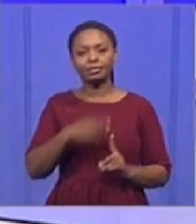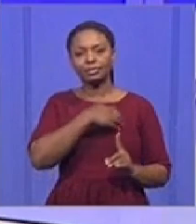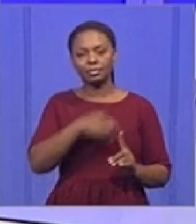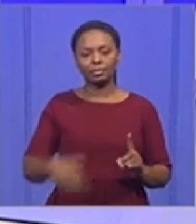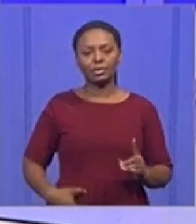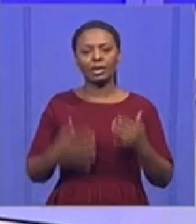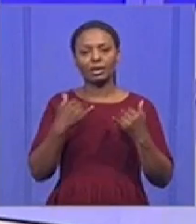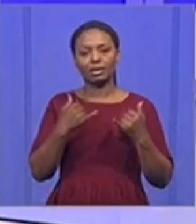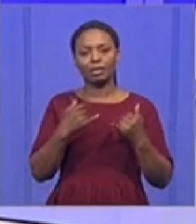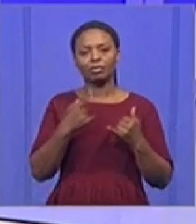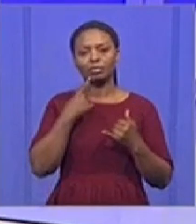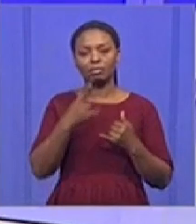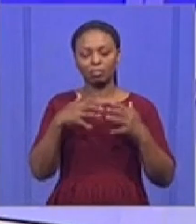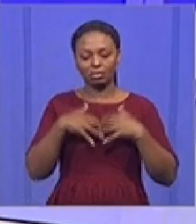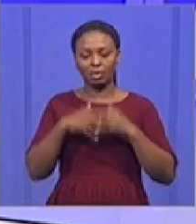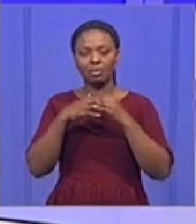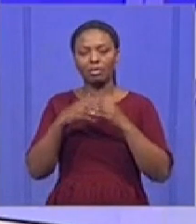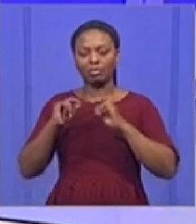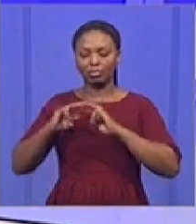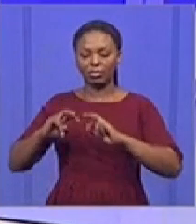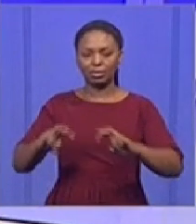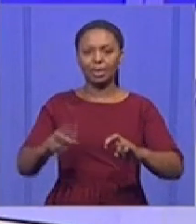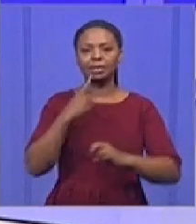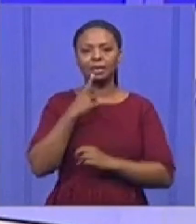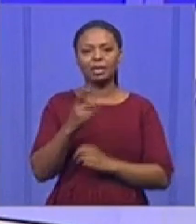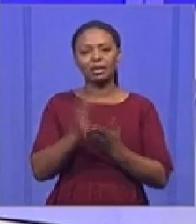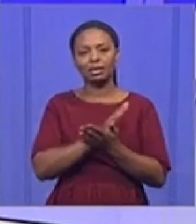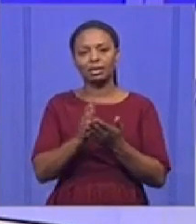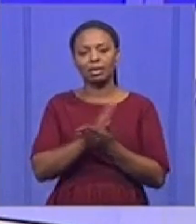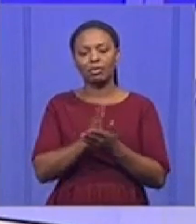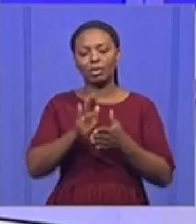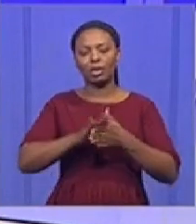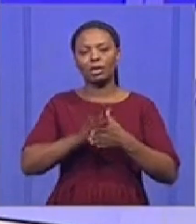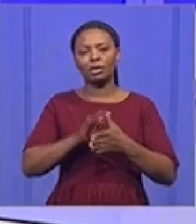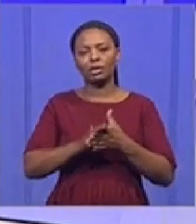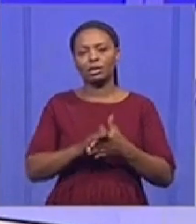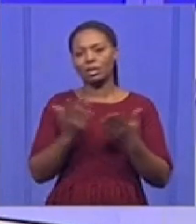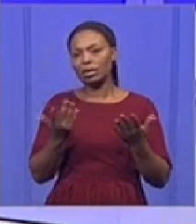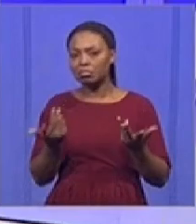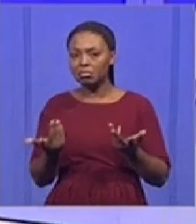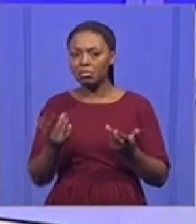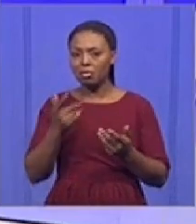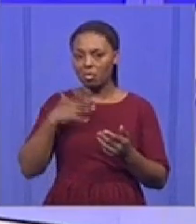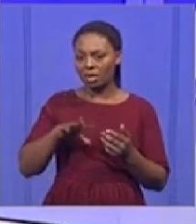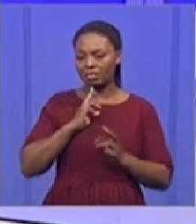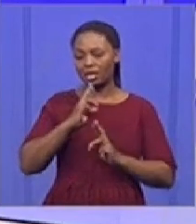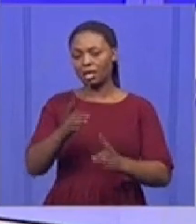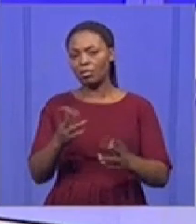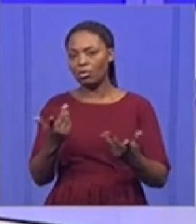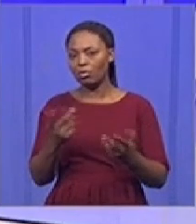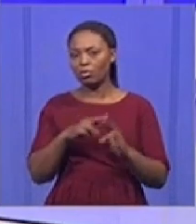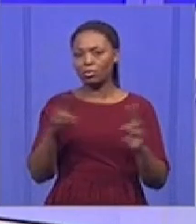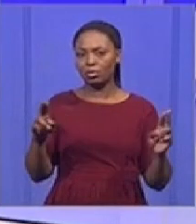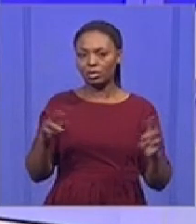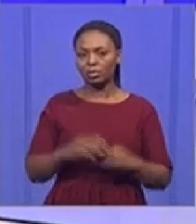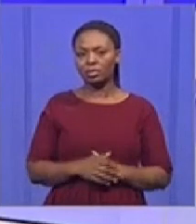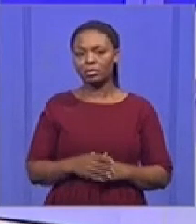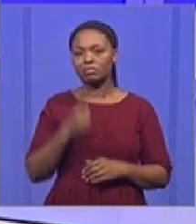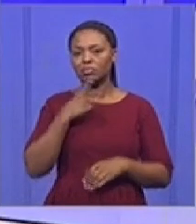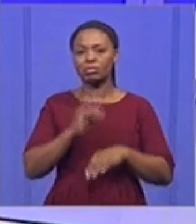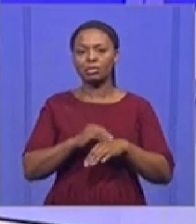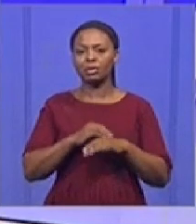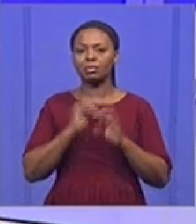gwetlhile pegelo ya dipatlisiso e ka yang fa go na le mangwe a mabaka a ka pataletsang gore a arabele go utswiwa ga madi kwa polaseng ya gagwe